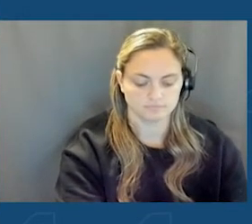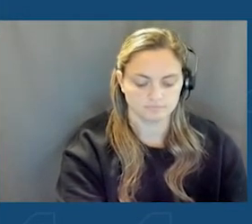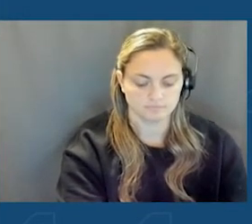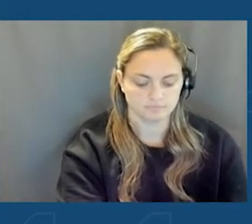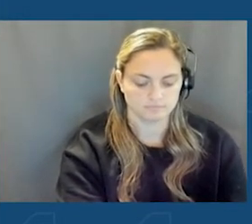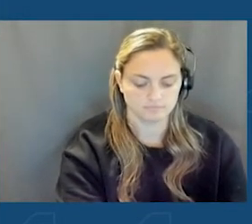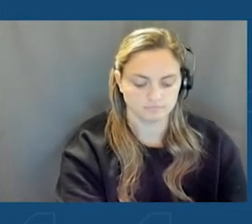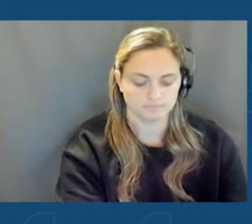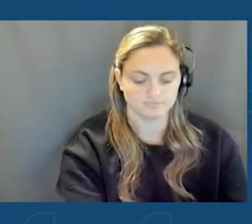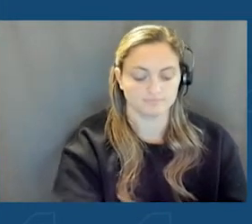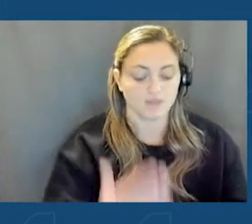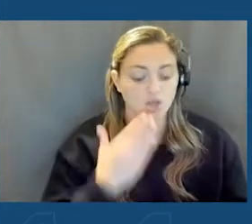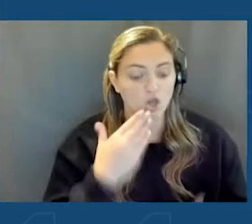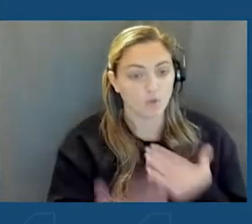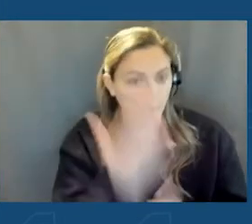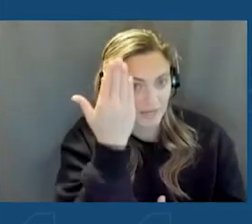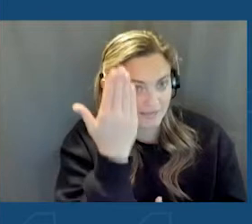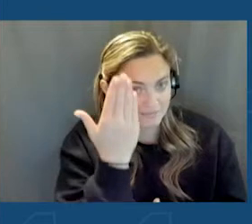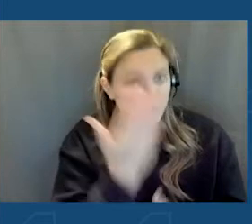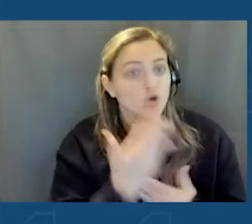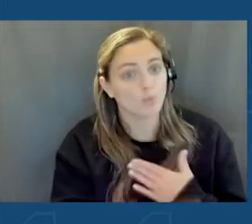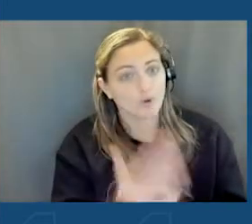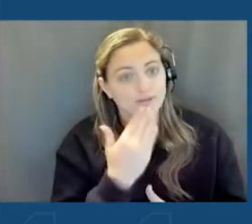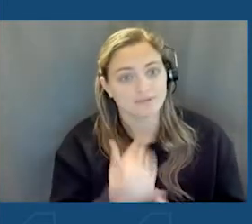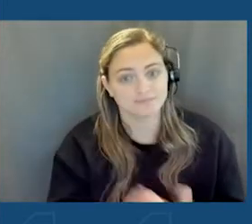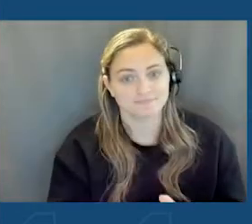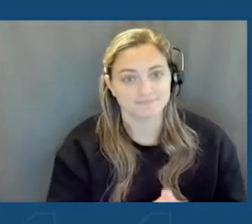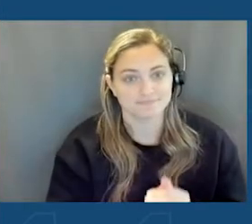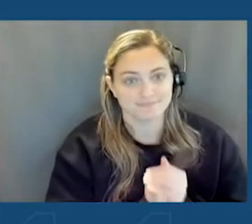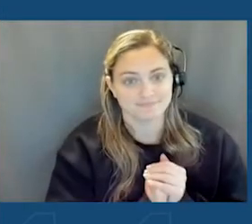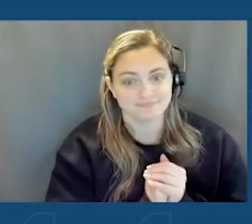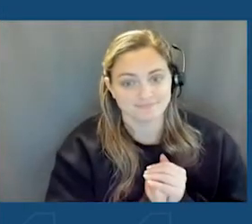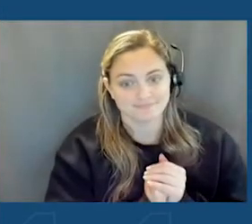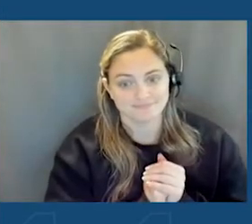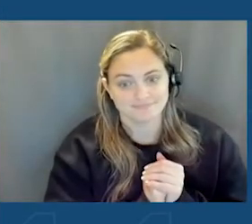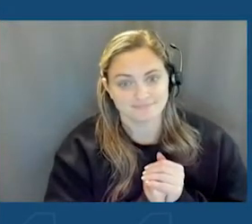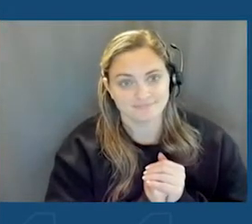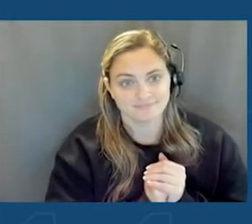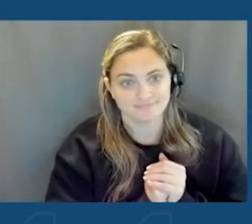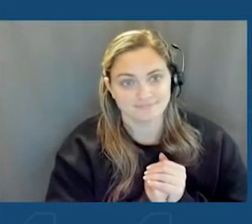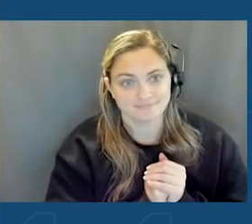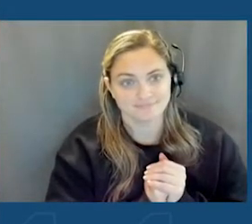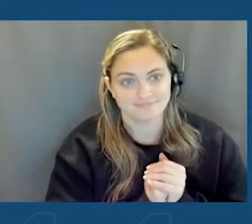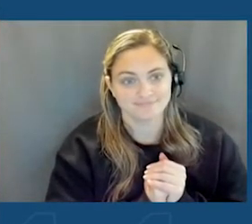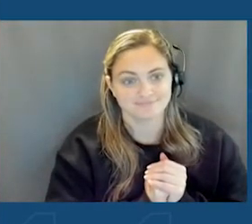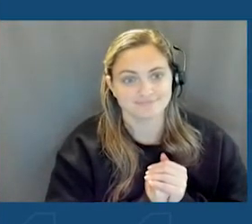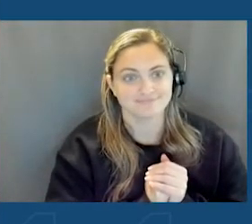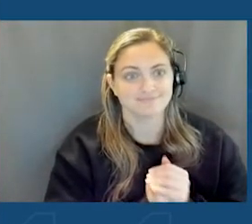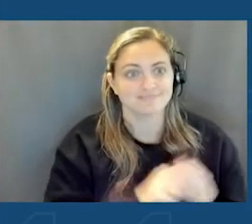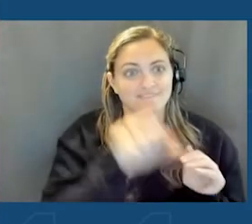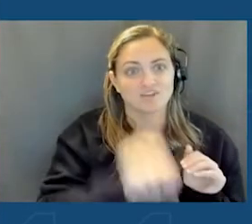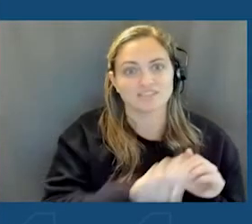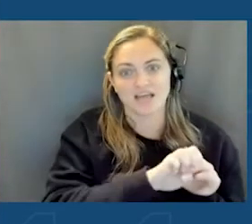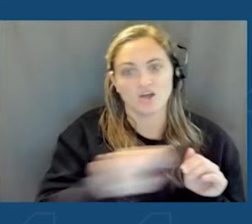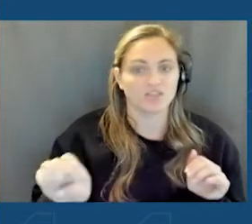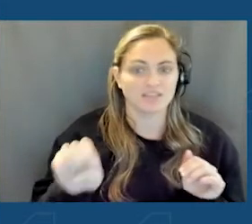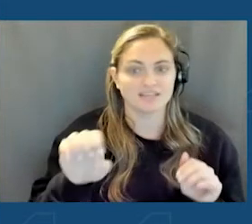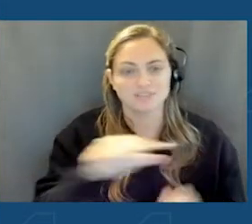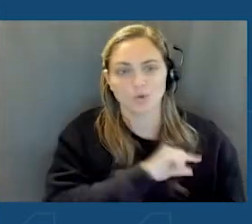Good morning. Good morning, good morning, good morning. Again, welcome to Southeast Queens, Jamaica Depot, my home,